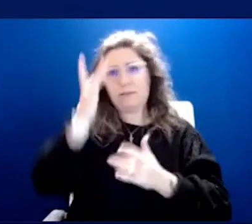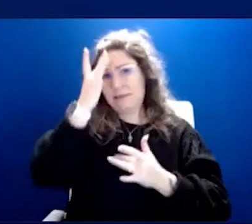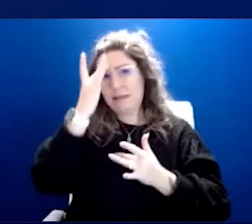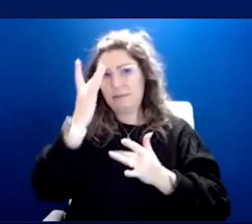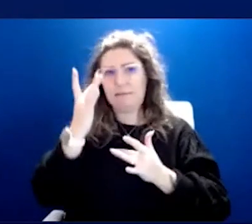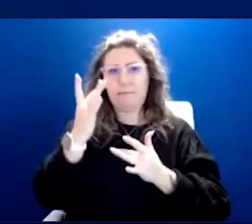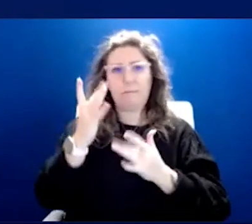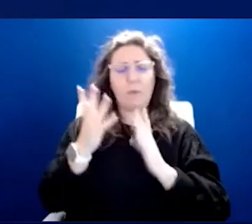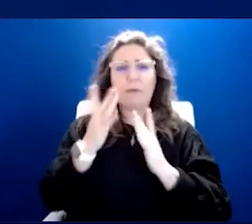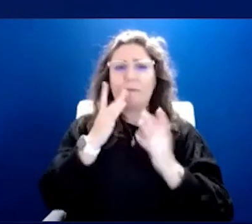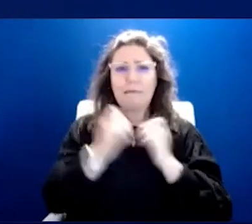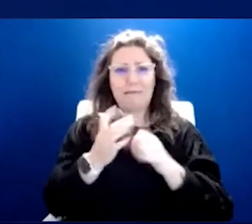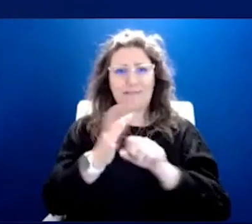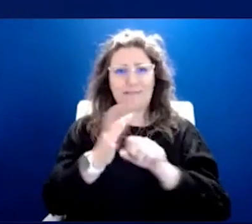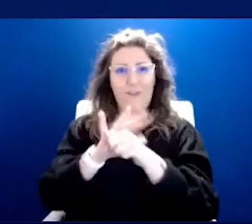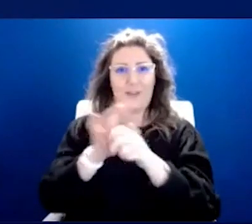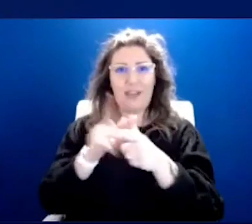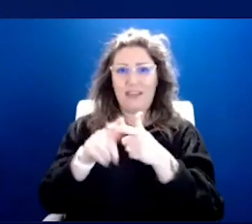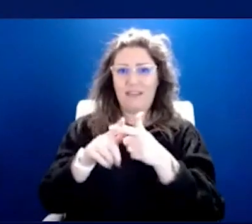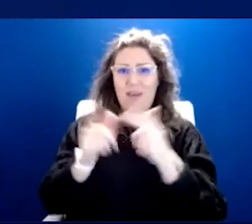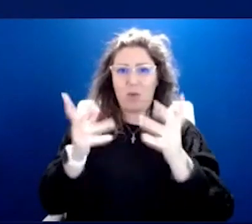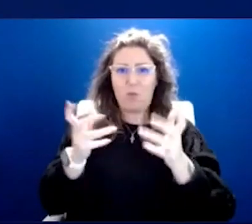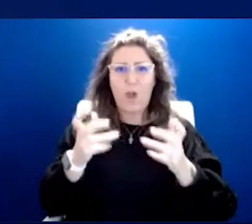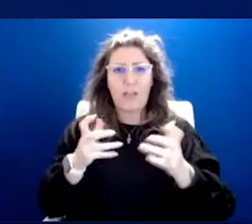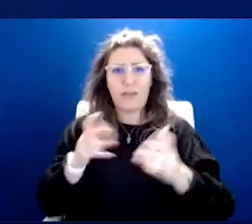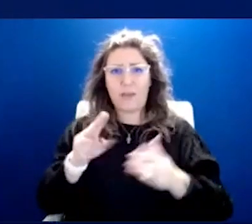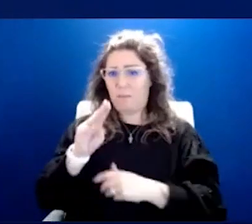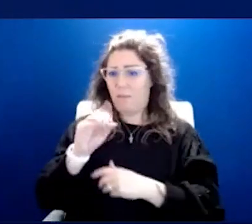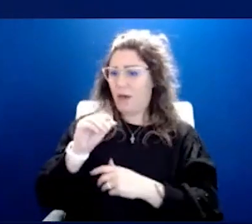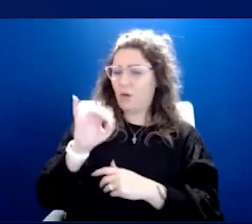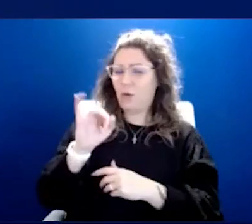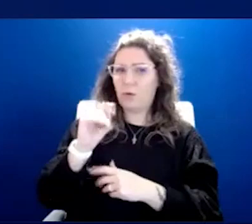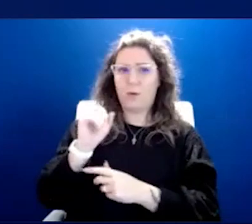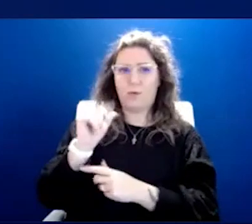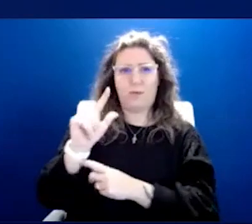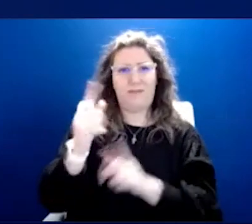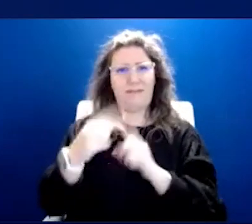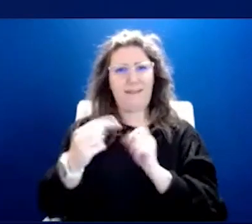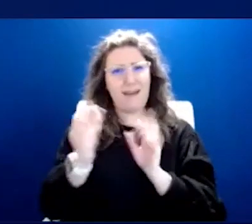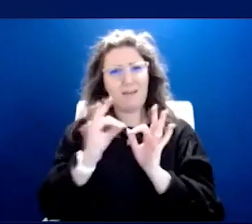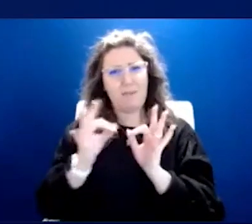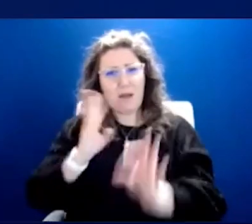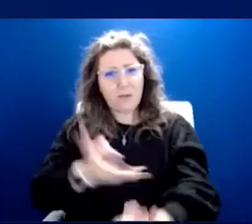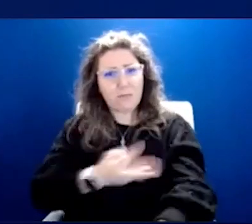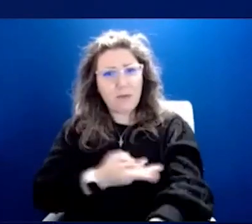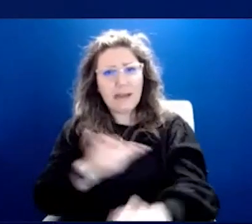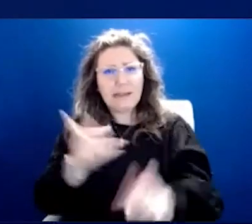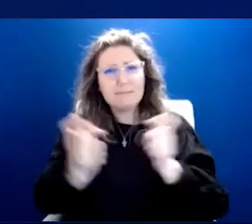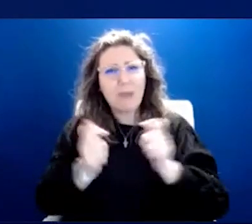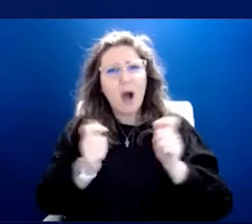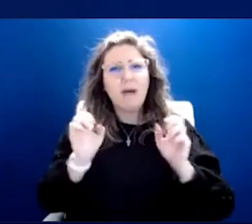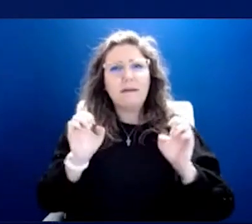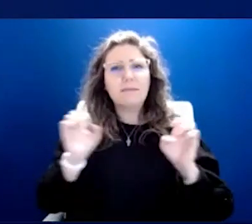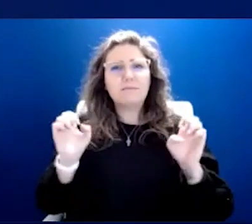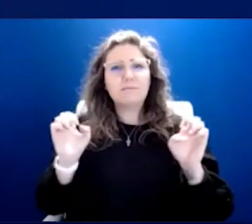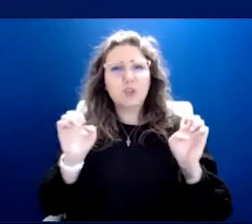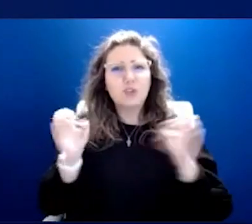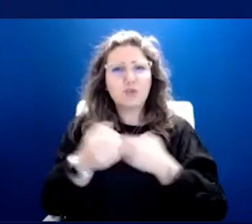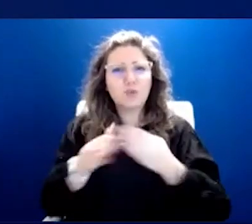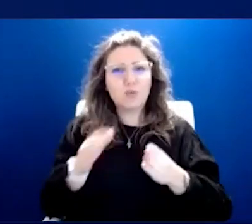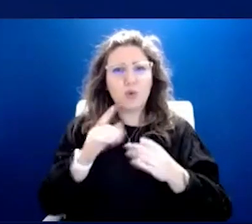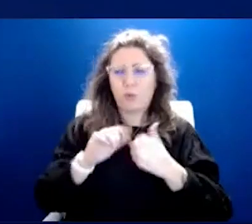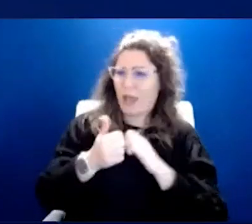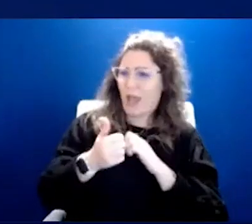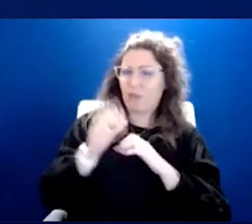antibody treatment in the small hospital emergency room. And it's like, okay, how is your theory about science